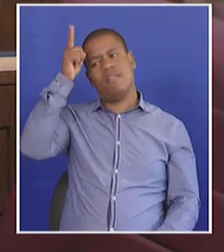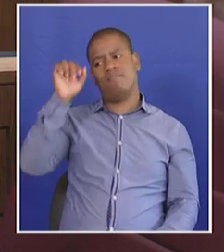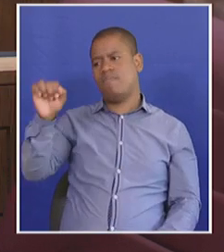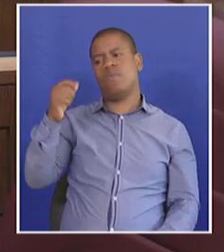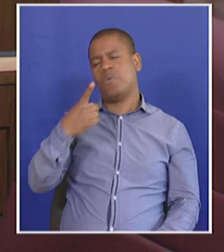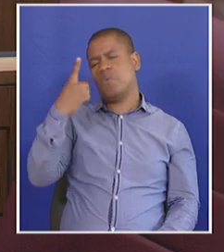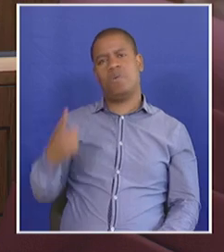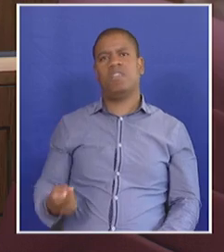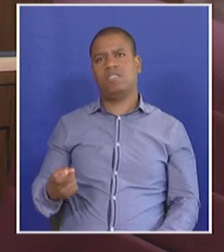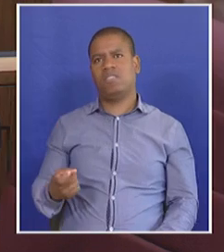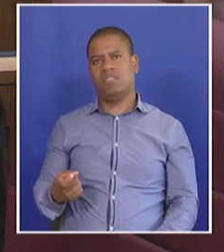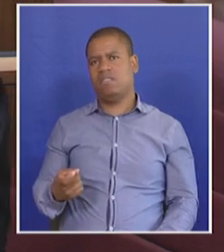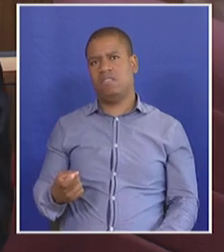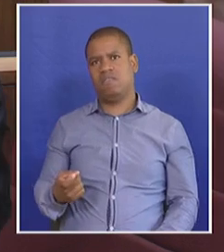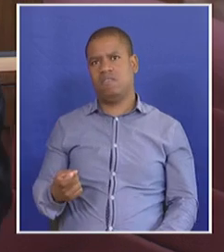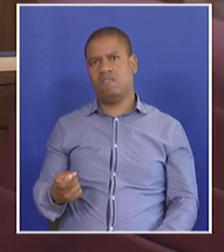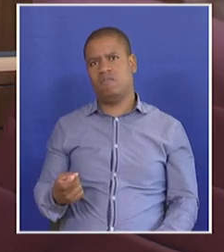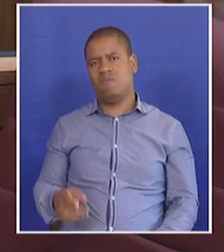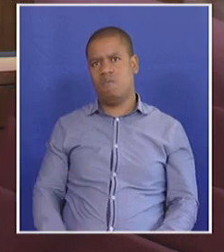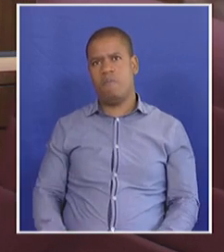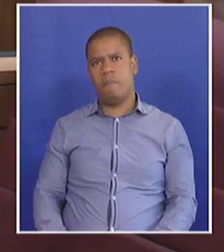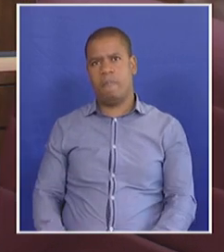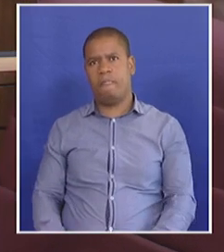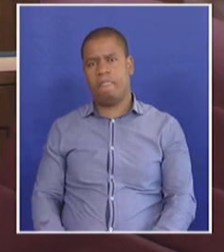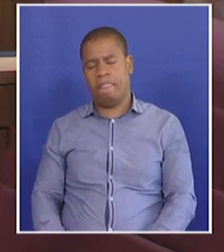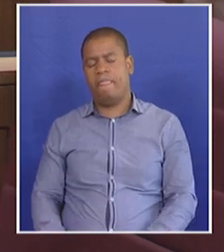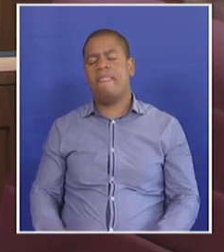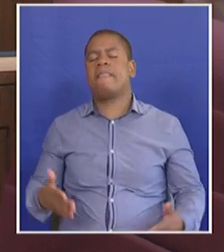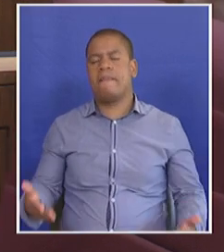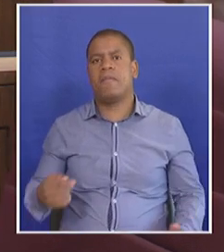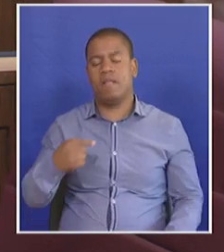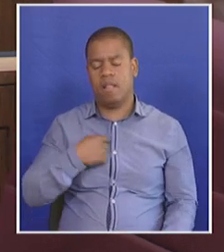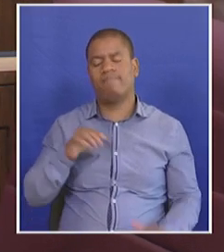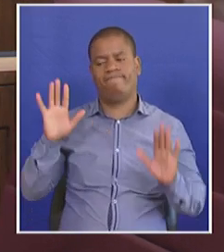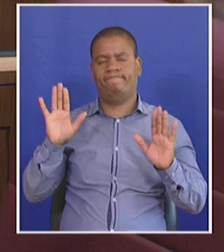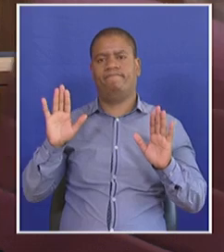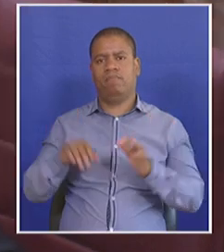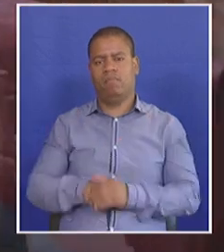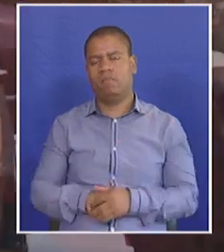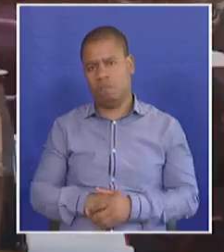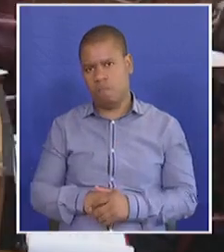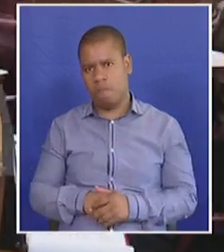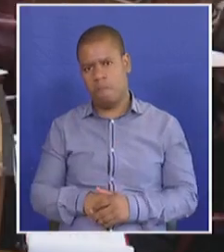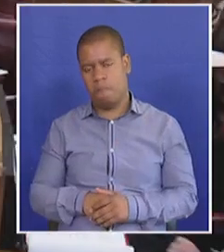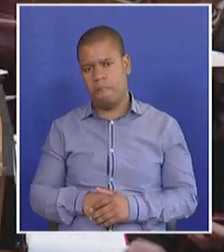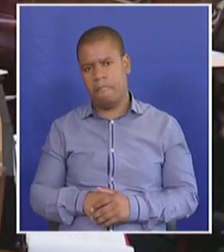thoroughly. But Madam Speaker, let me leave it like that. Thank you.